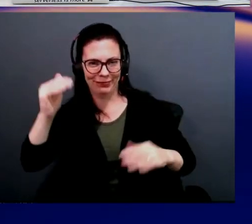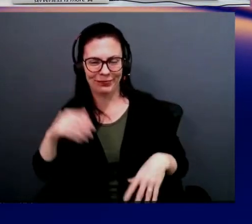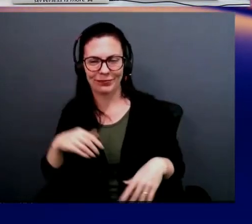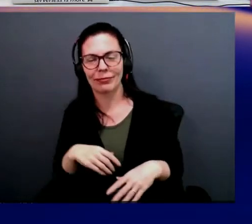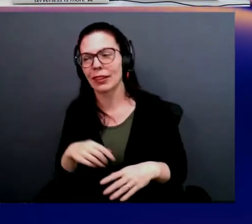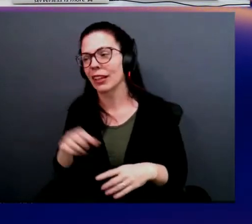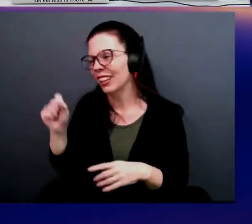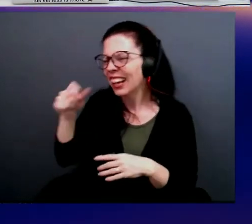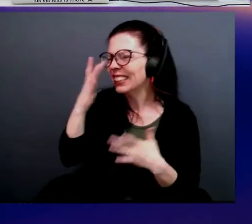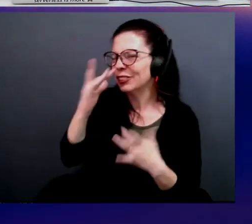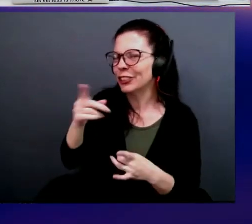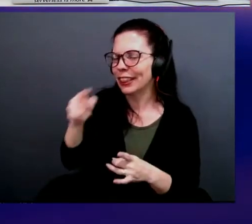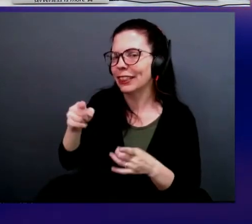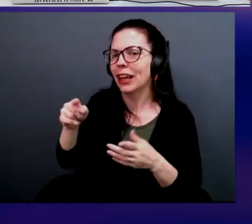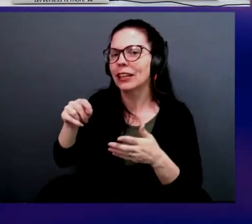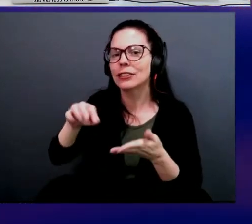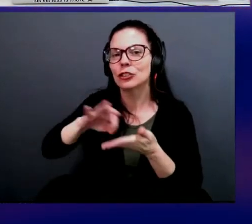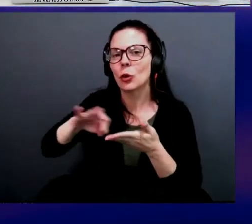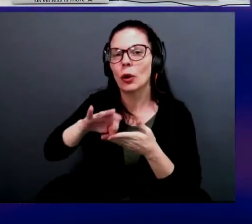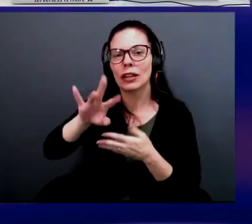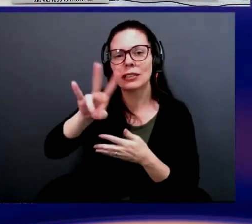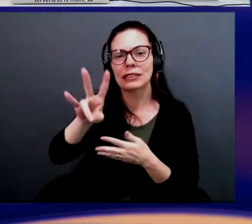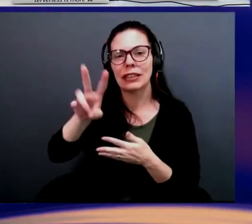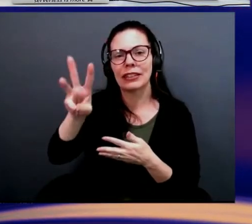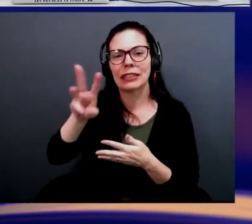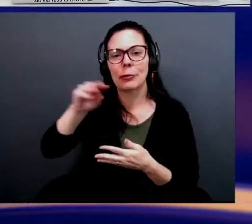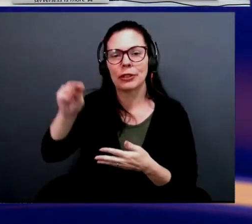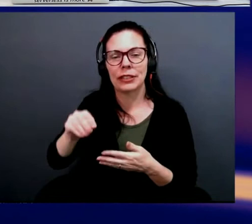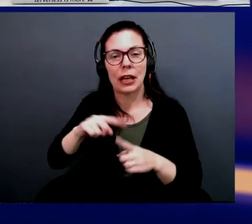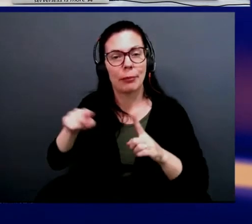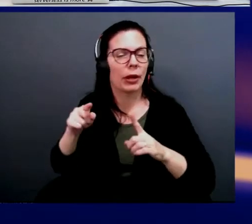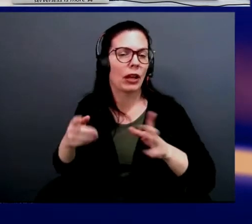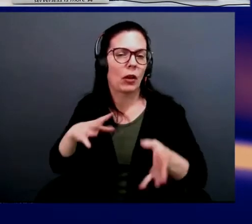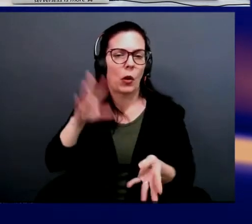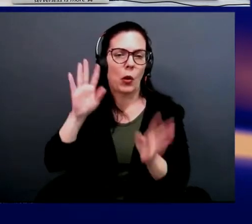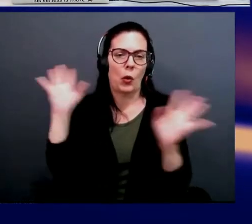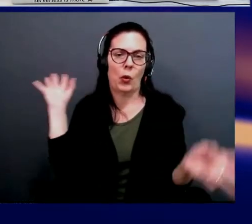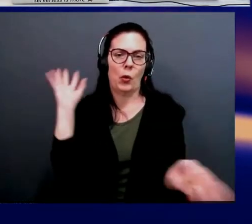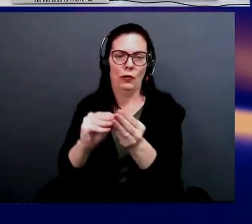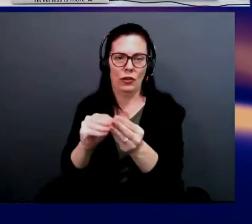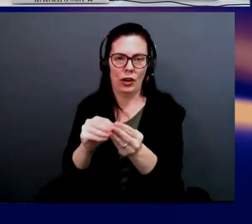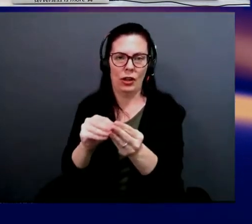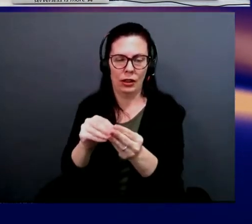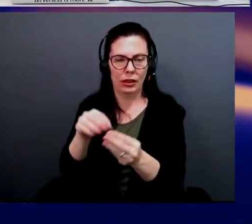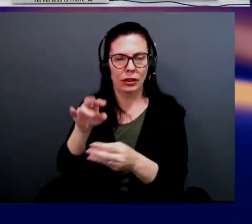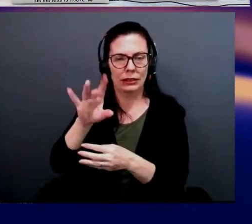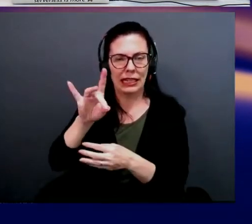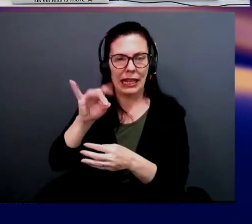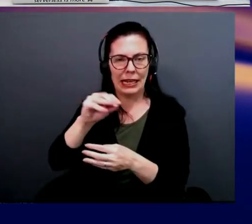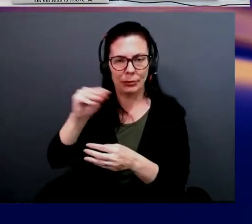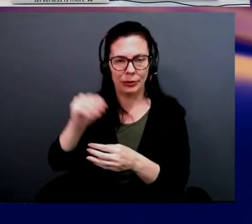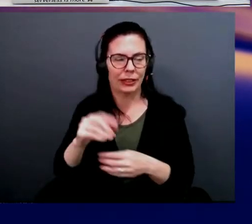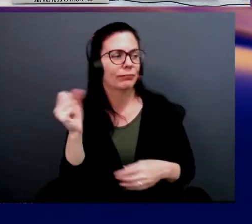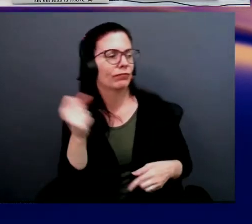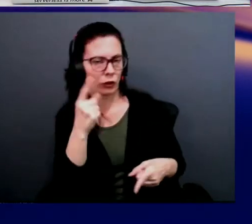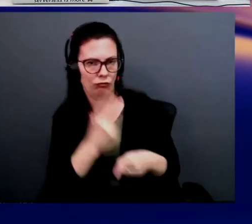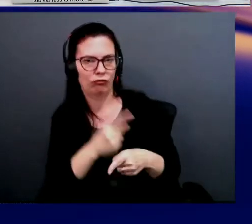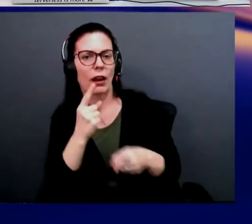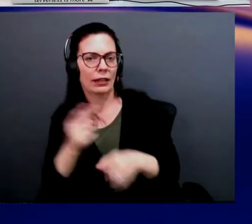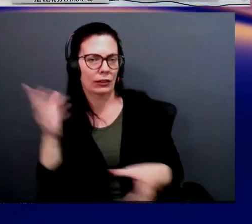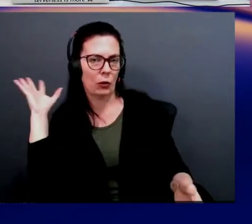is 76%, but overall you need an 80% score to get the badge. Right. That's great. Okay. Across all of the questions. Going to go get that